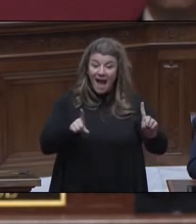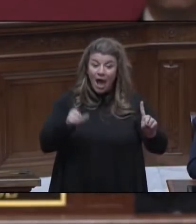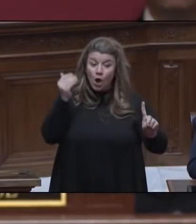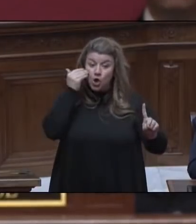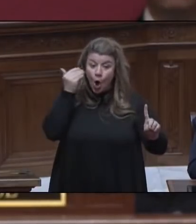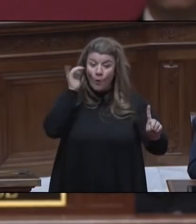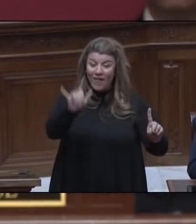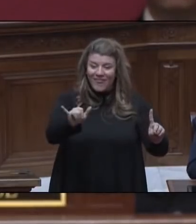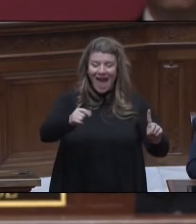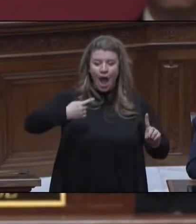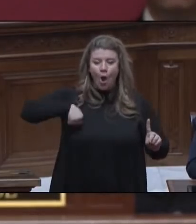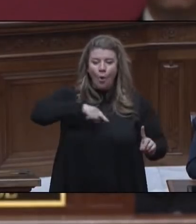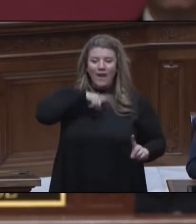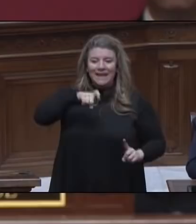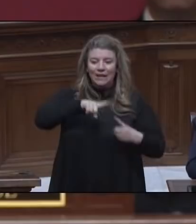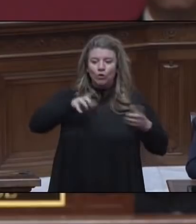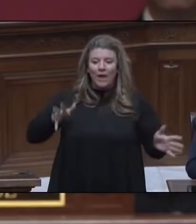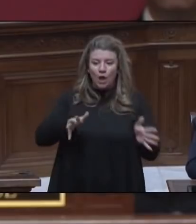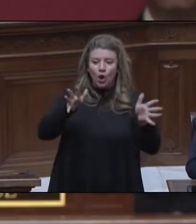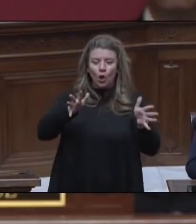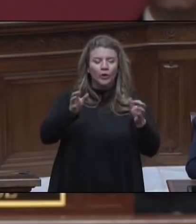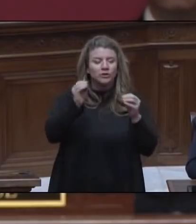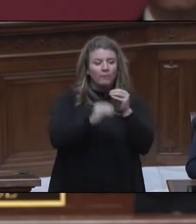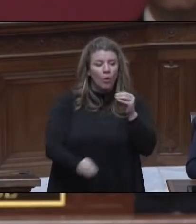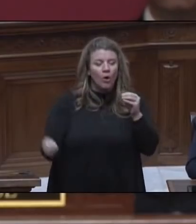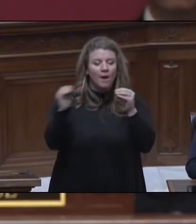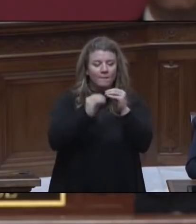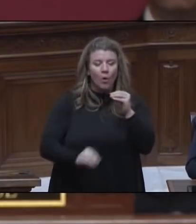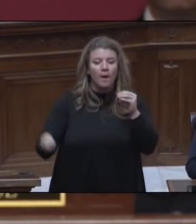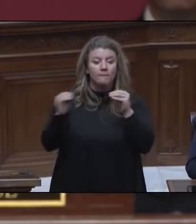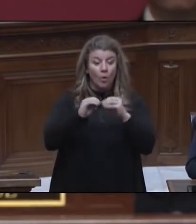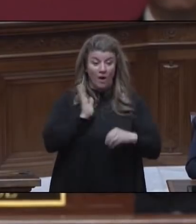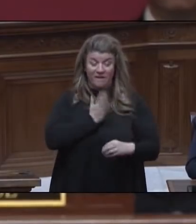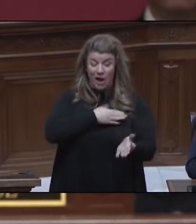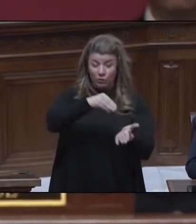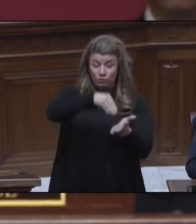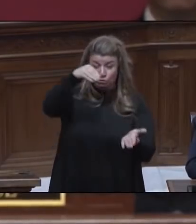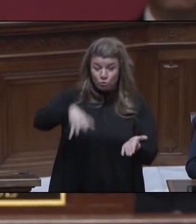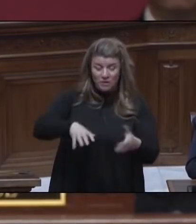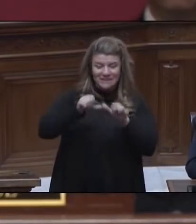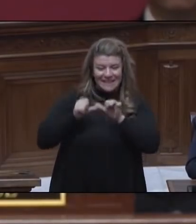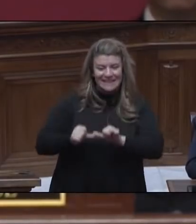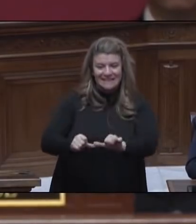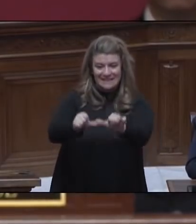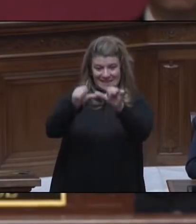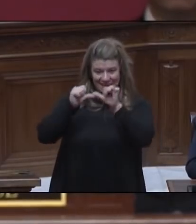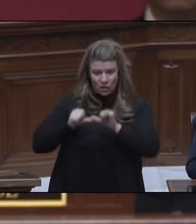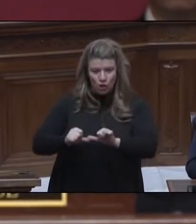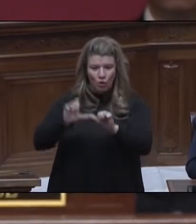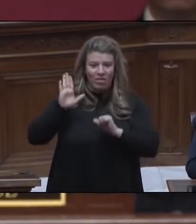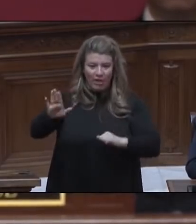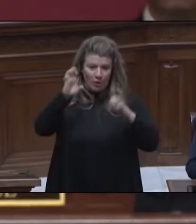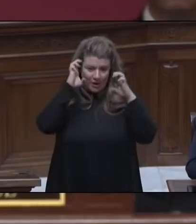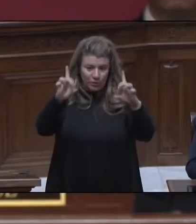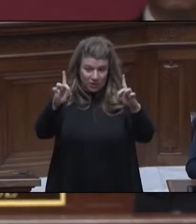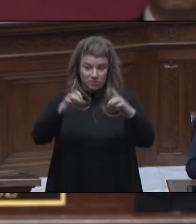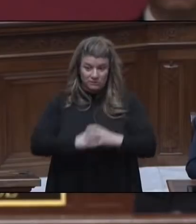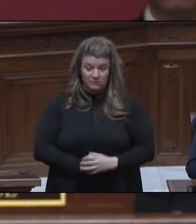that, we need to encourage more and more and more of our students to continue on with their